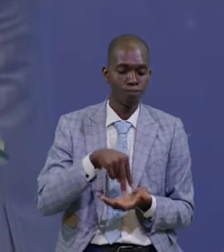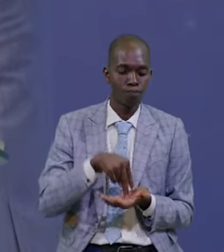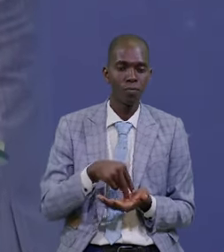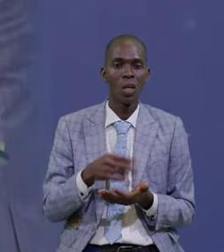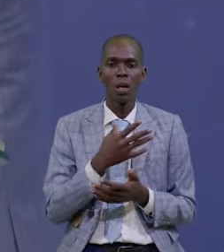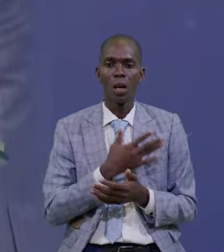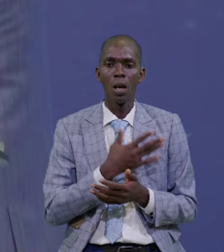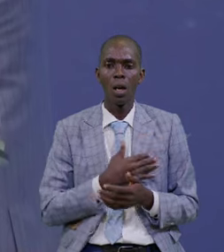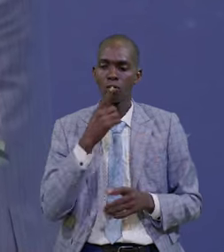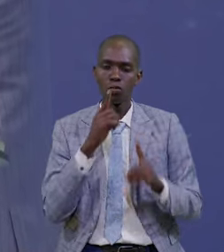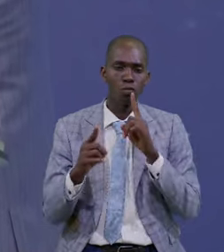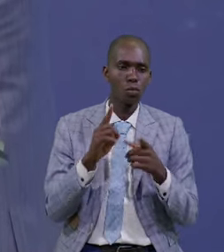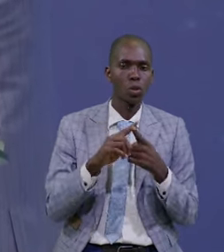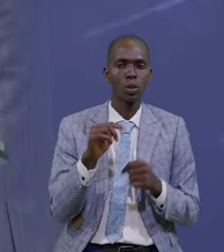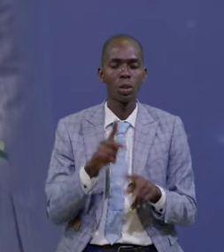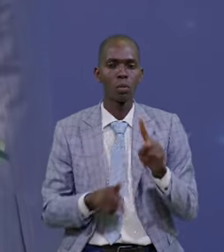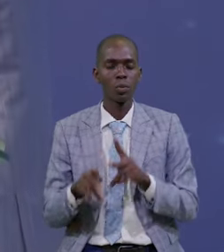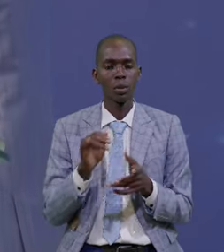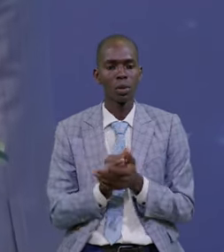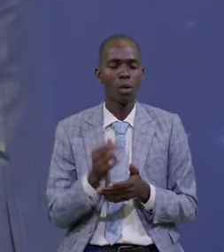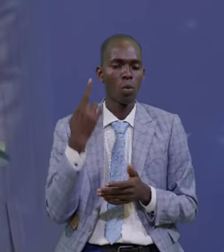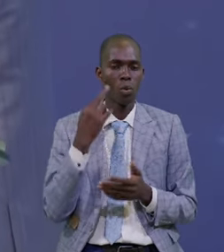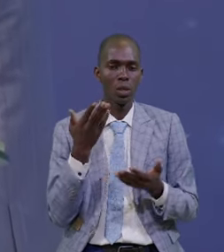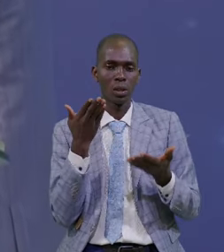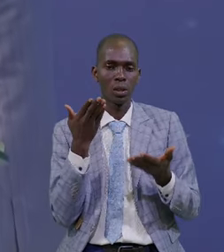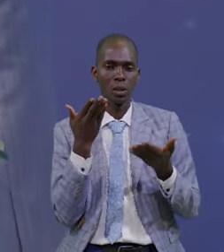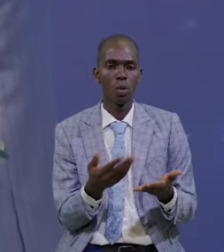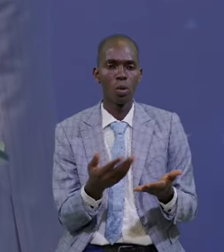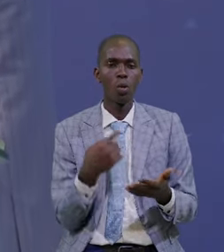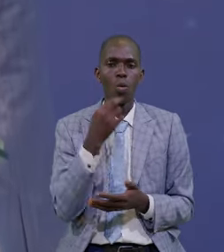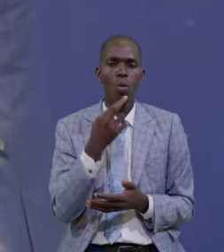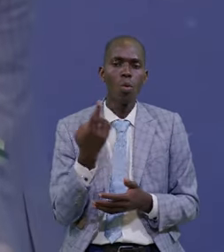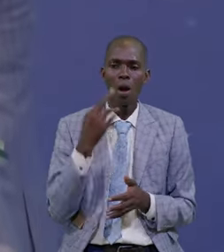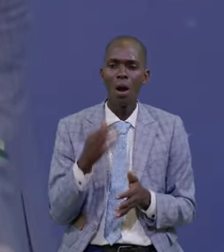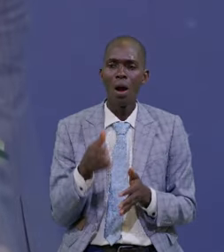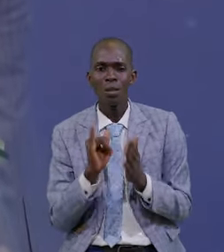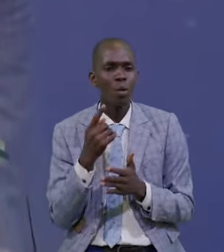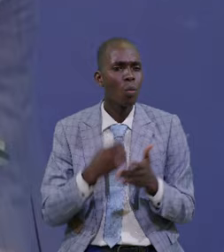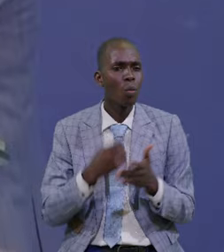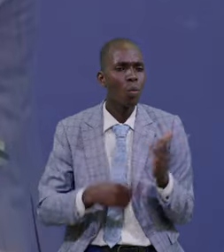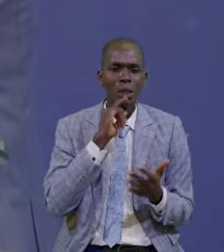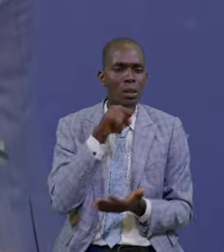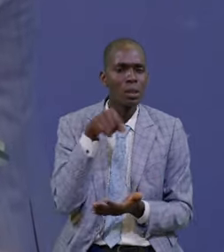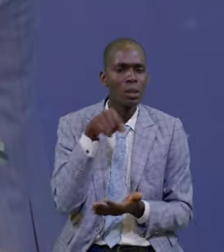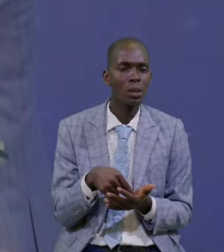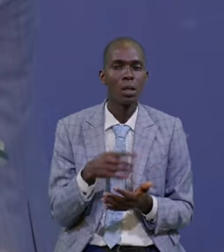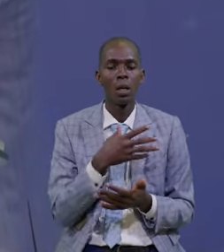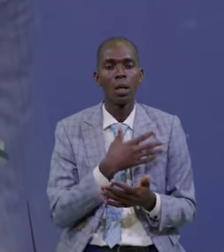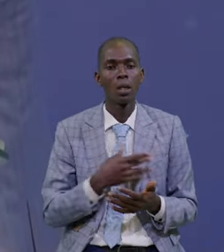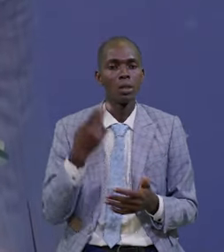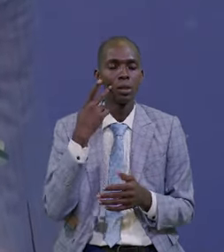the people that were gathered, who were asking, what is this? Then we're told in